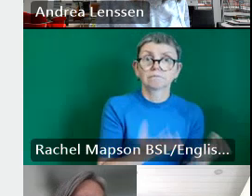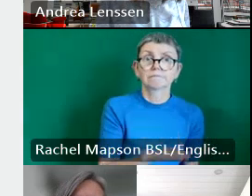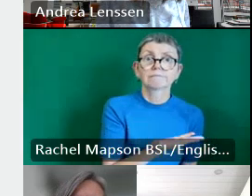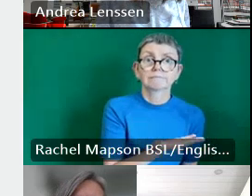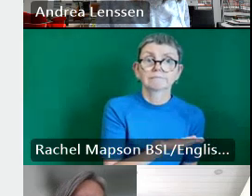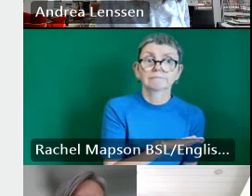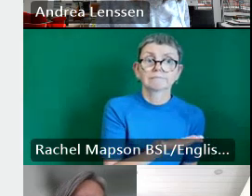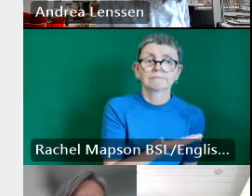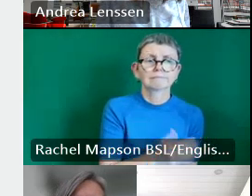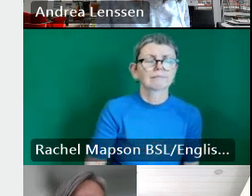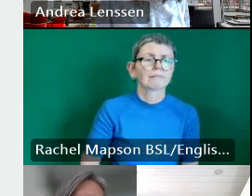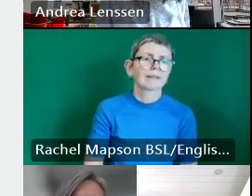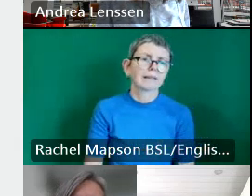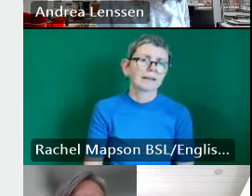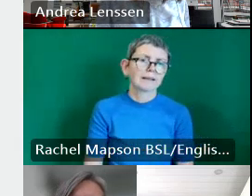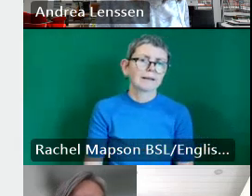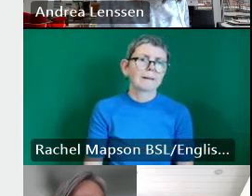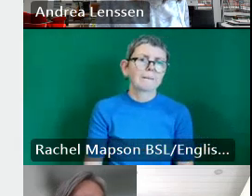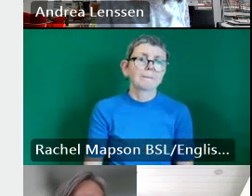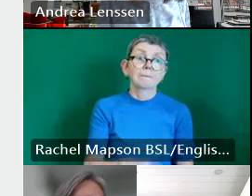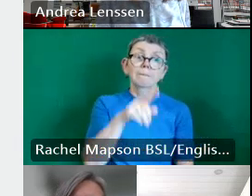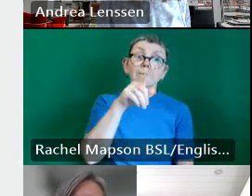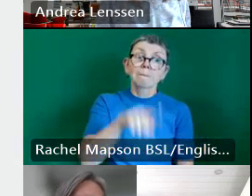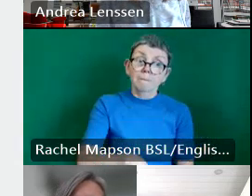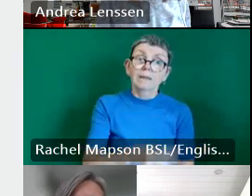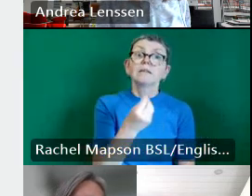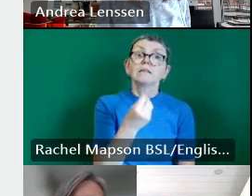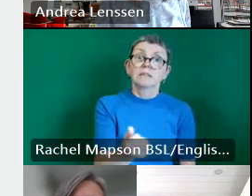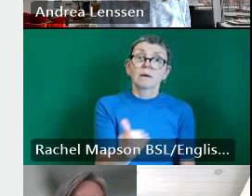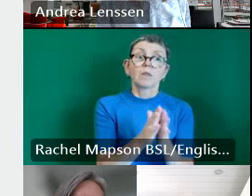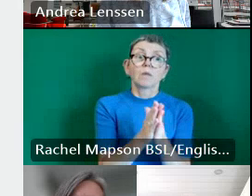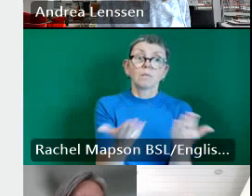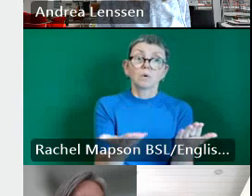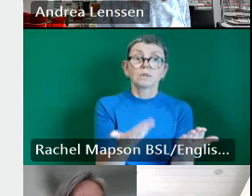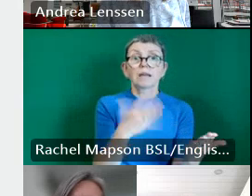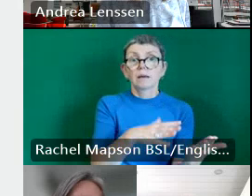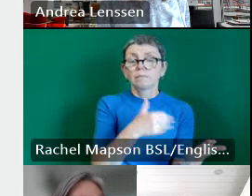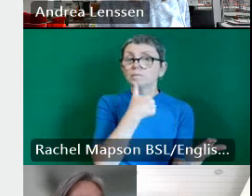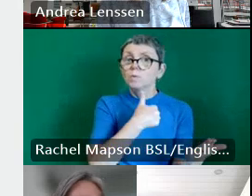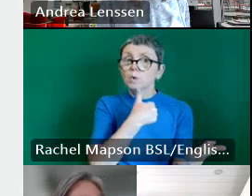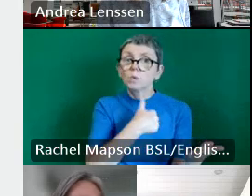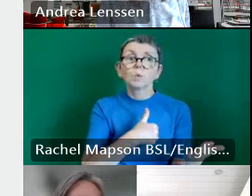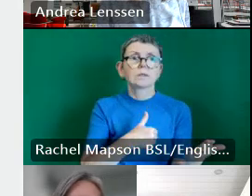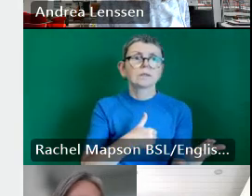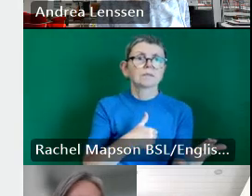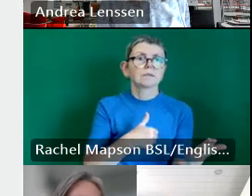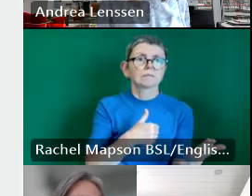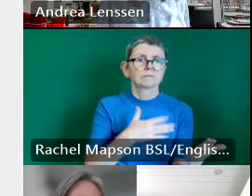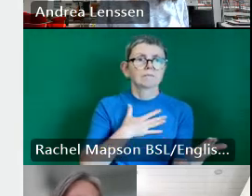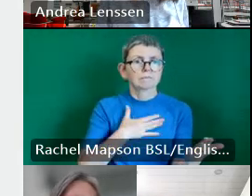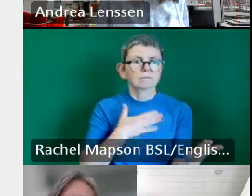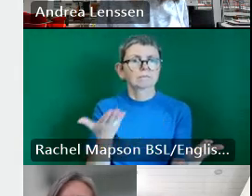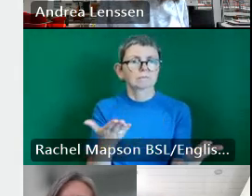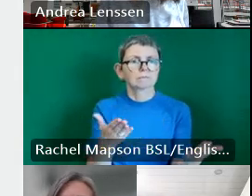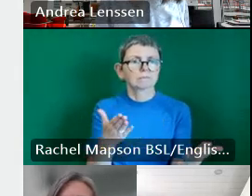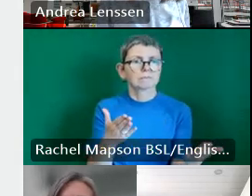this is just a list of some of the books that I pull from, I've been trained in, and it will